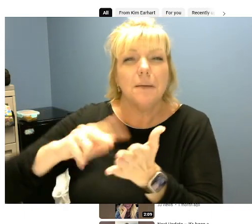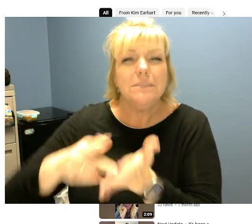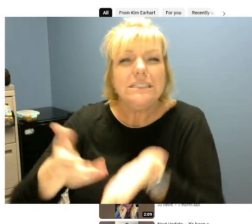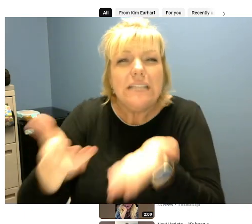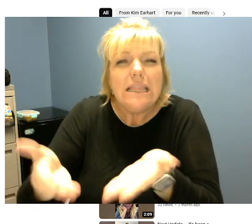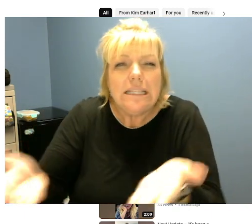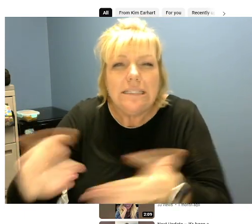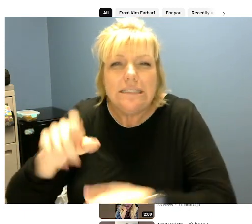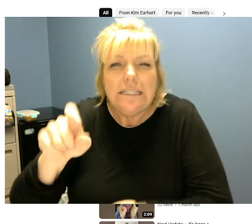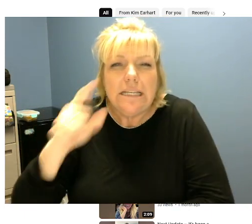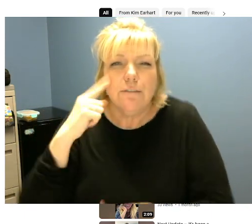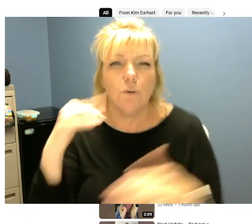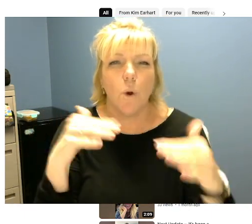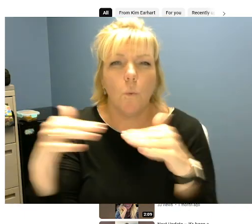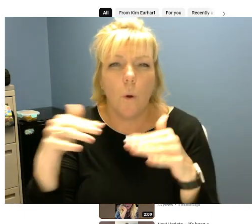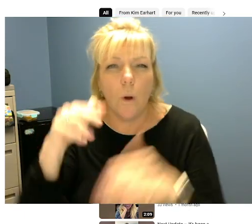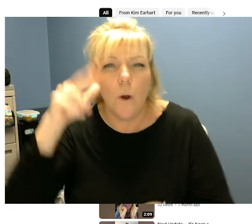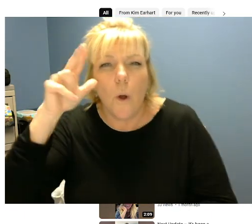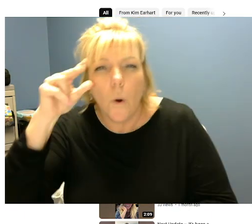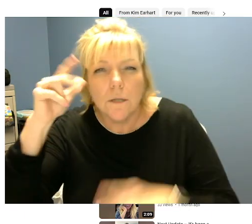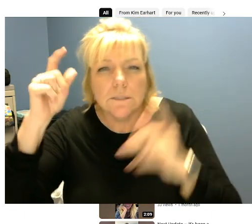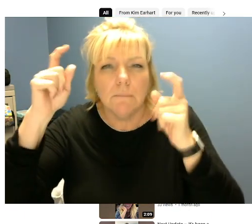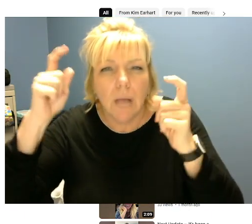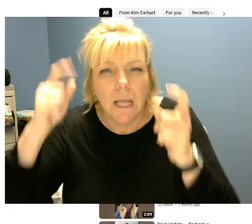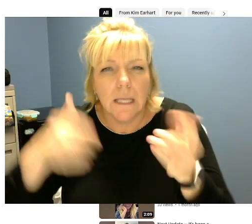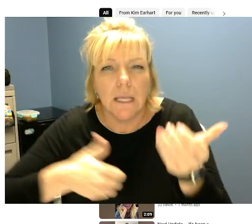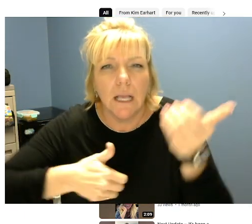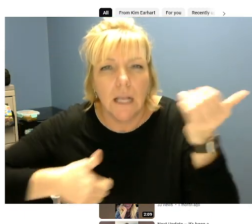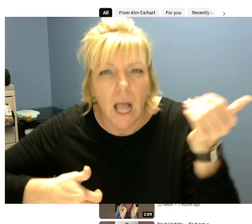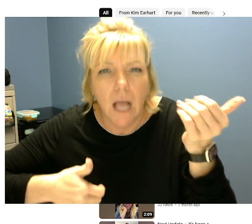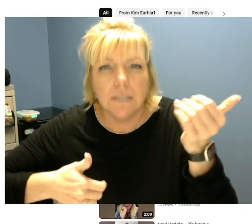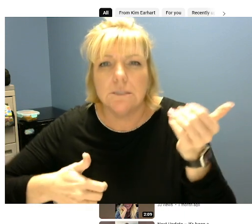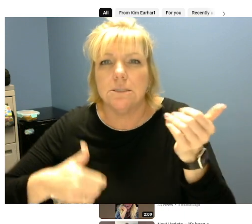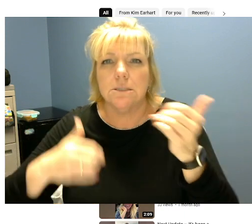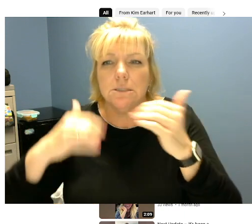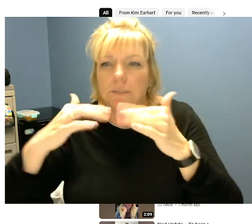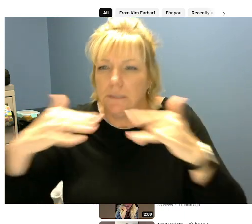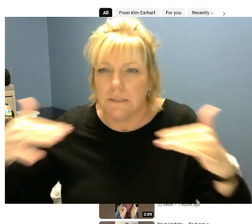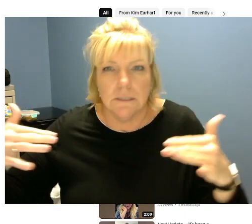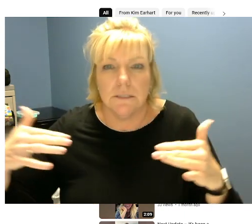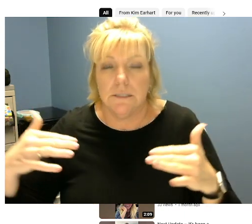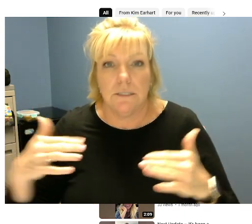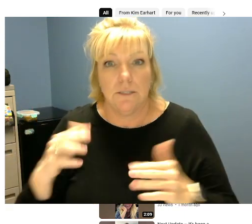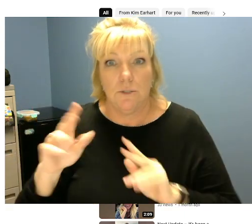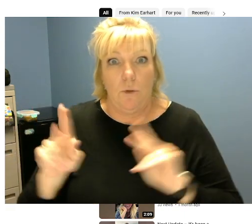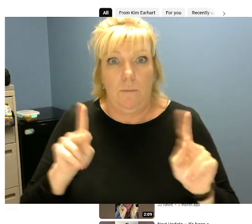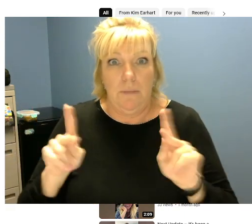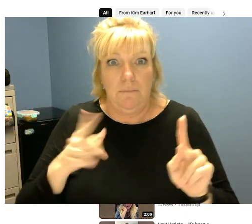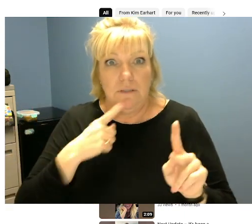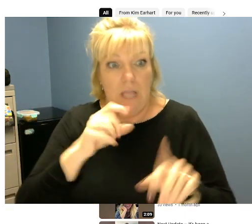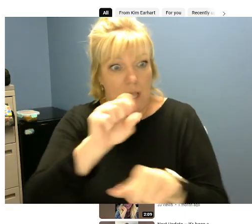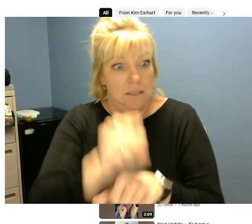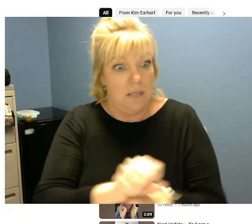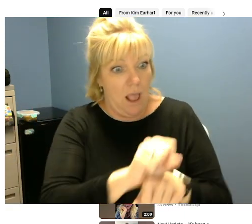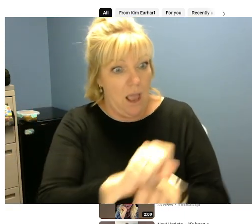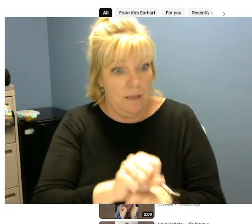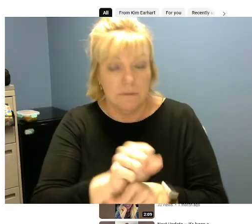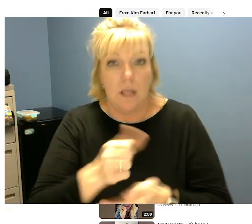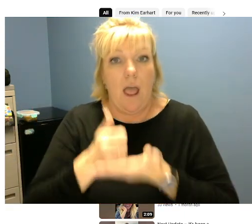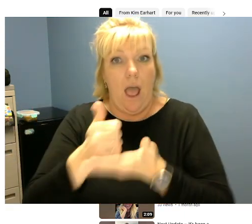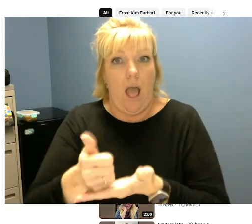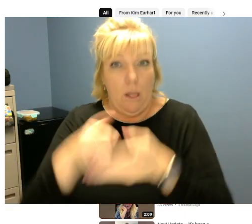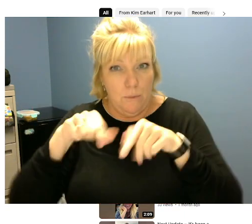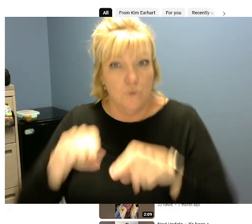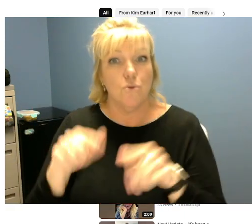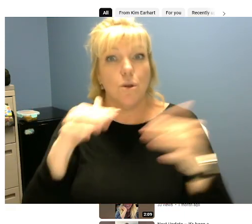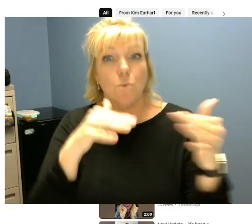guns. It's like the material of war. But Union commanders could argue that slaves were helping to plant food or helping to